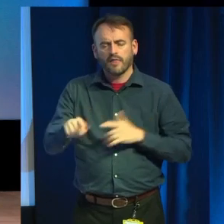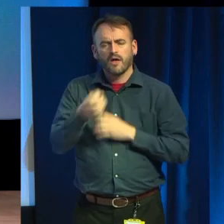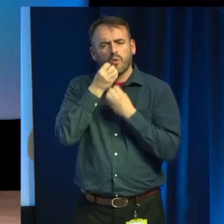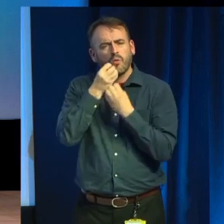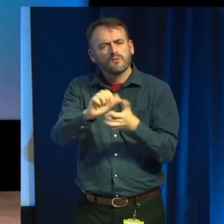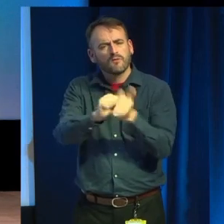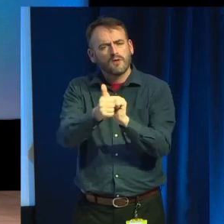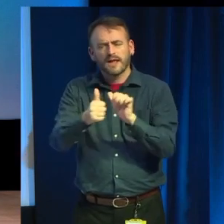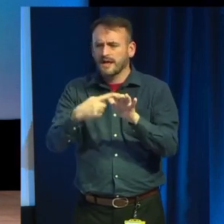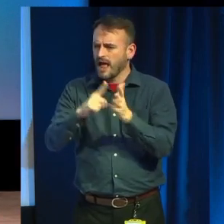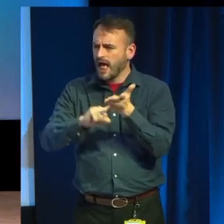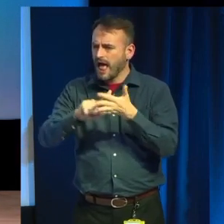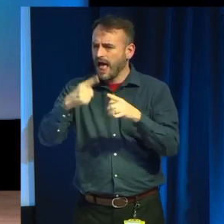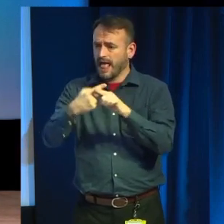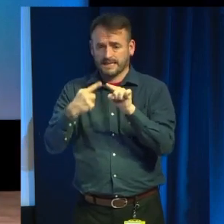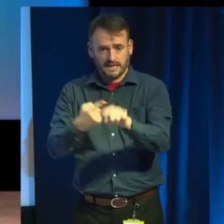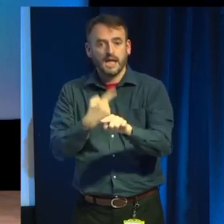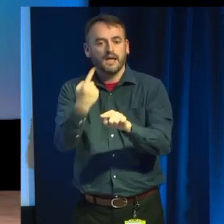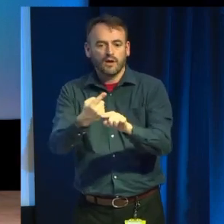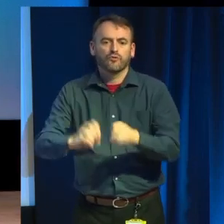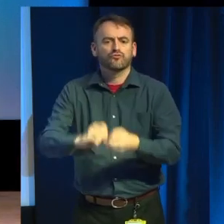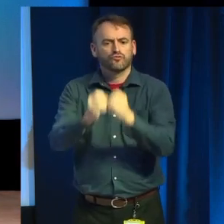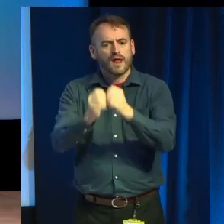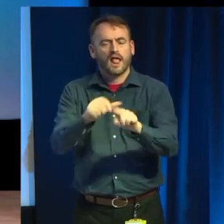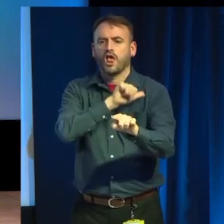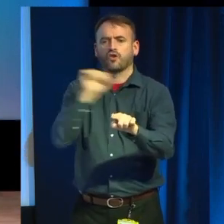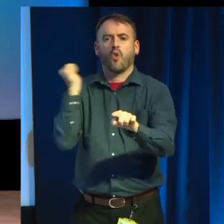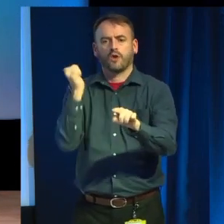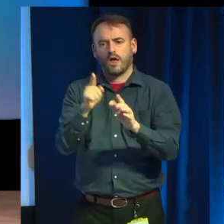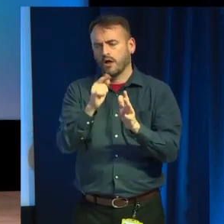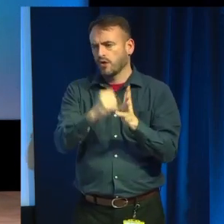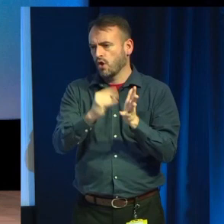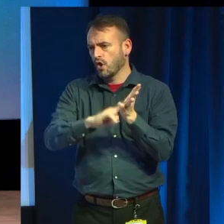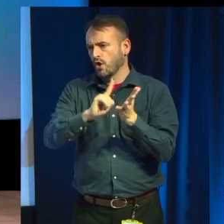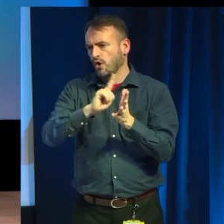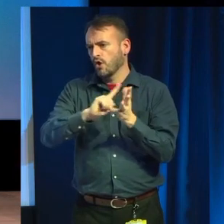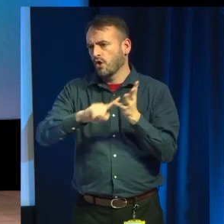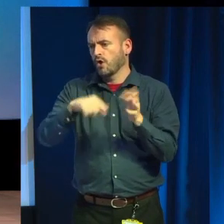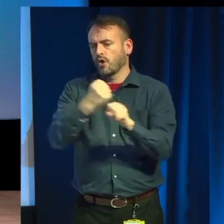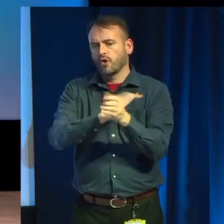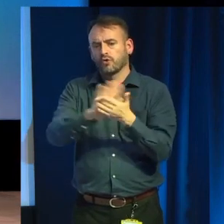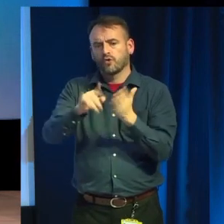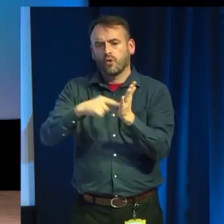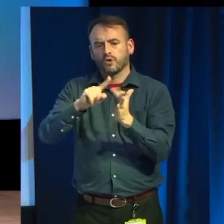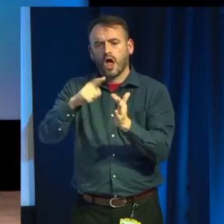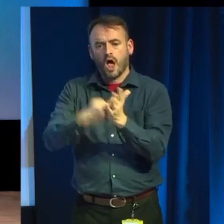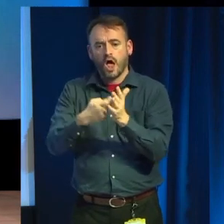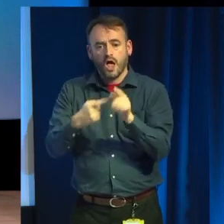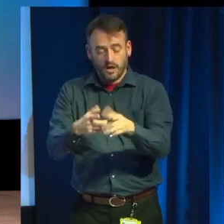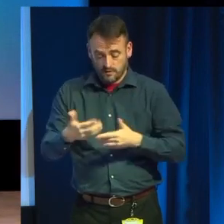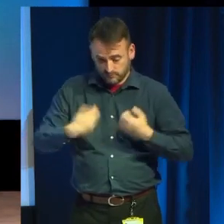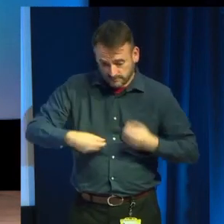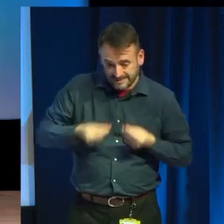creator of Slaughter, and he made it sound beautiful. He developed it into an